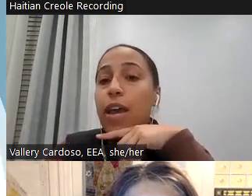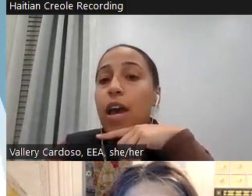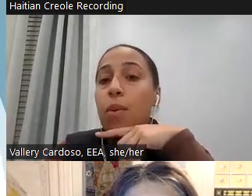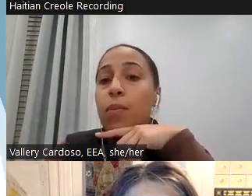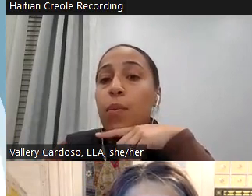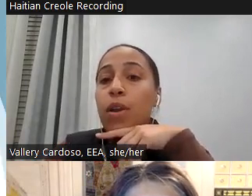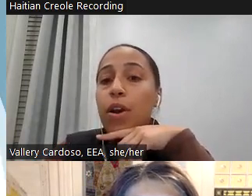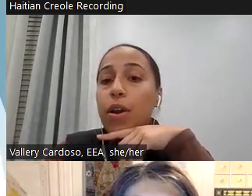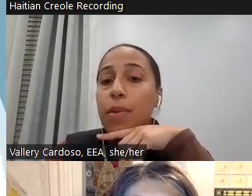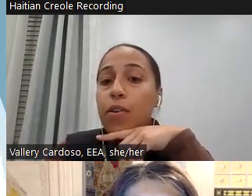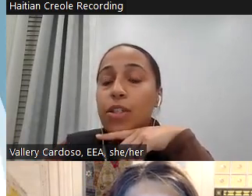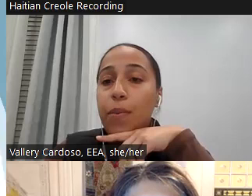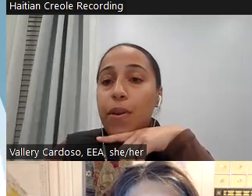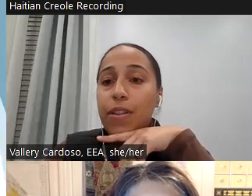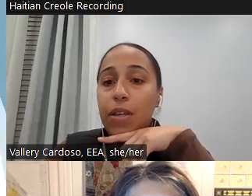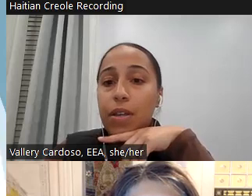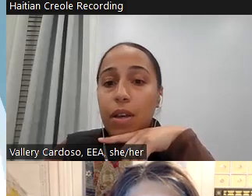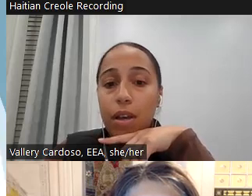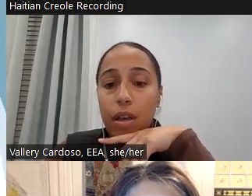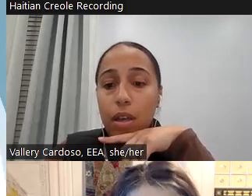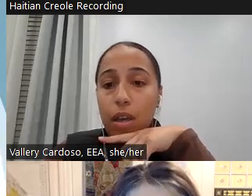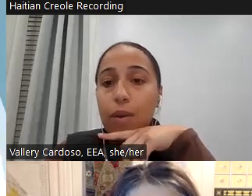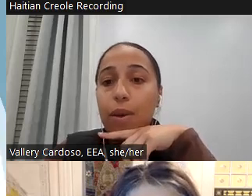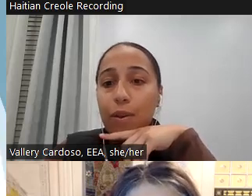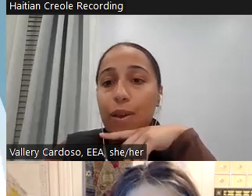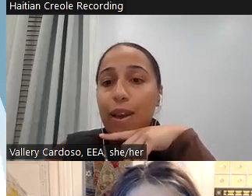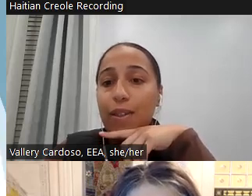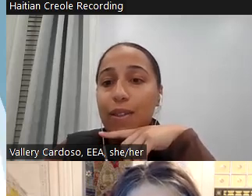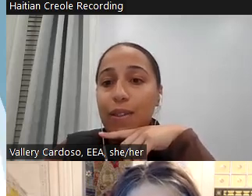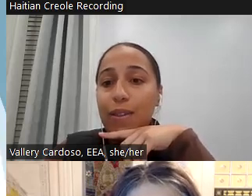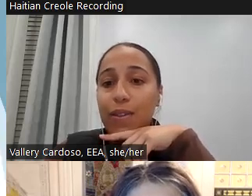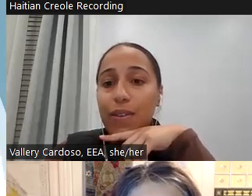Apologies for that. We hear our Mandarin interpreter, I think. Okay.